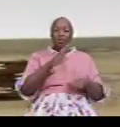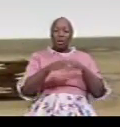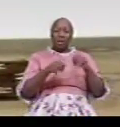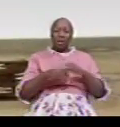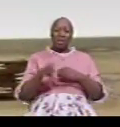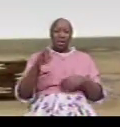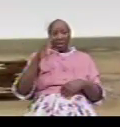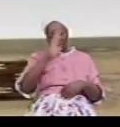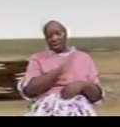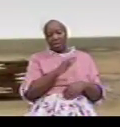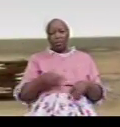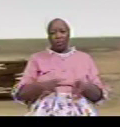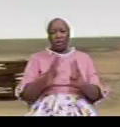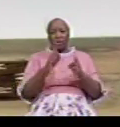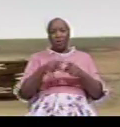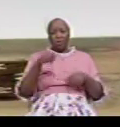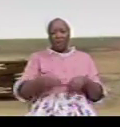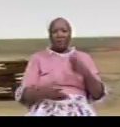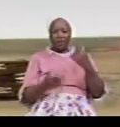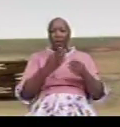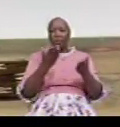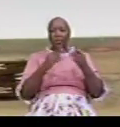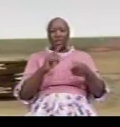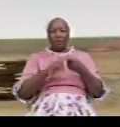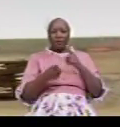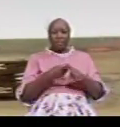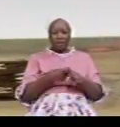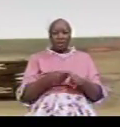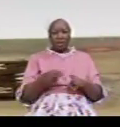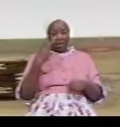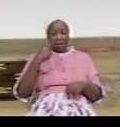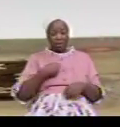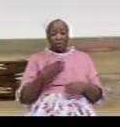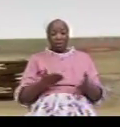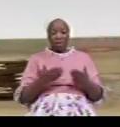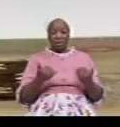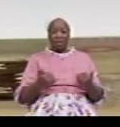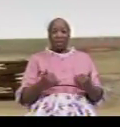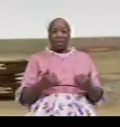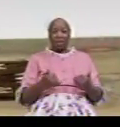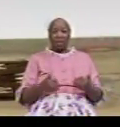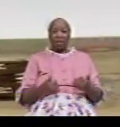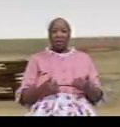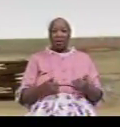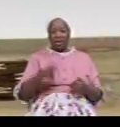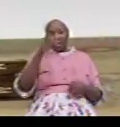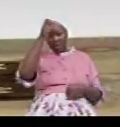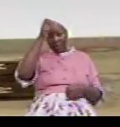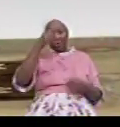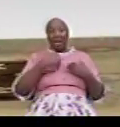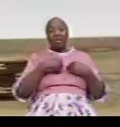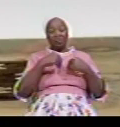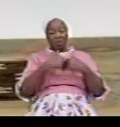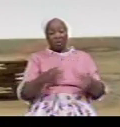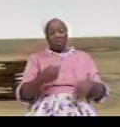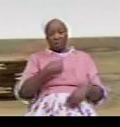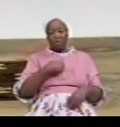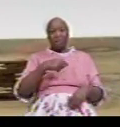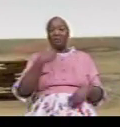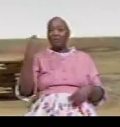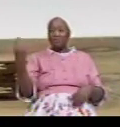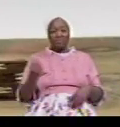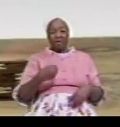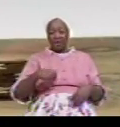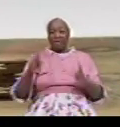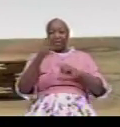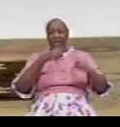wants a companion. Look at me here. He has lost me forever. I